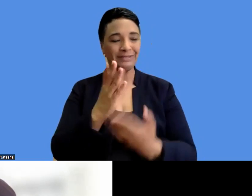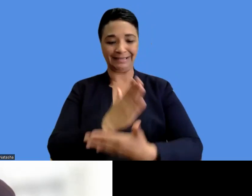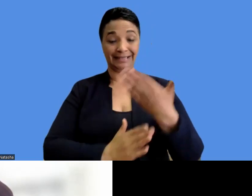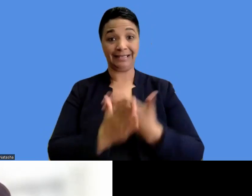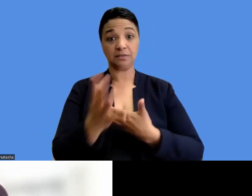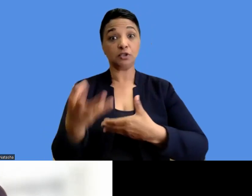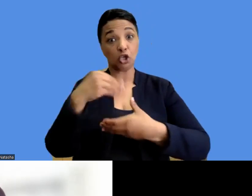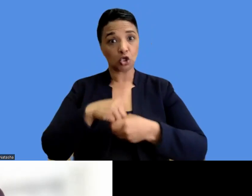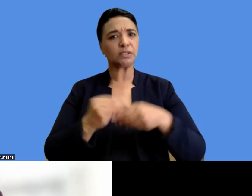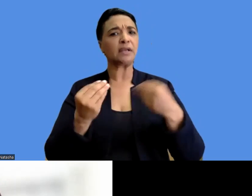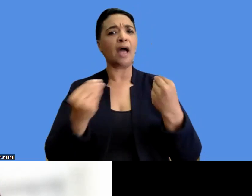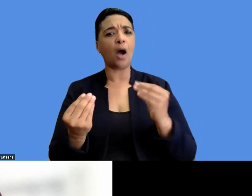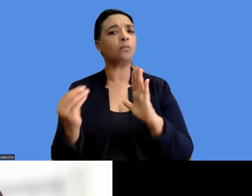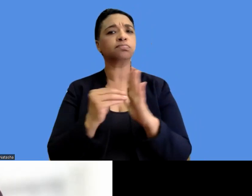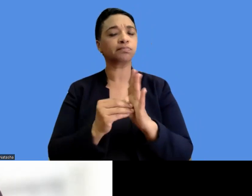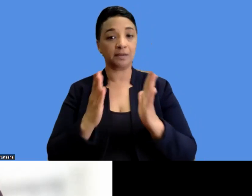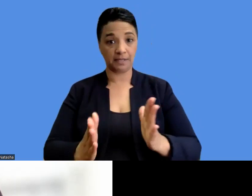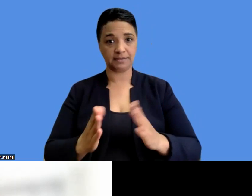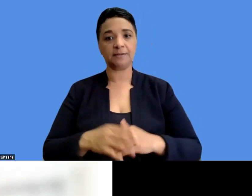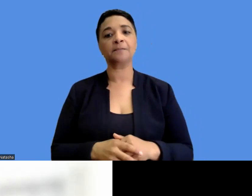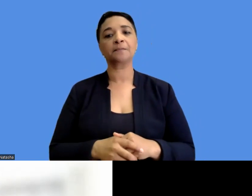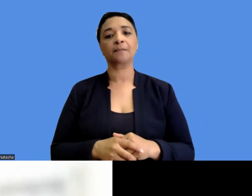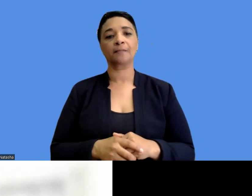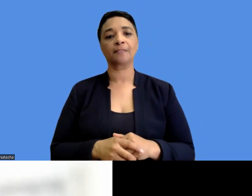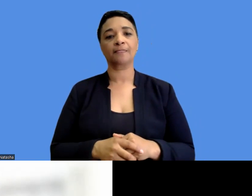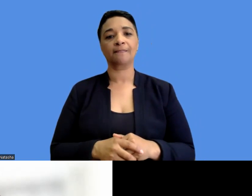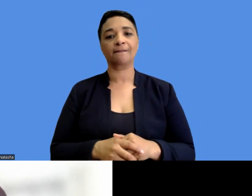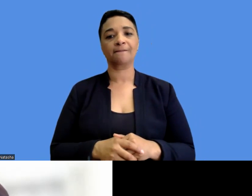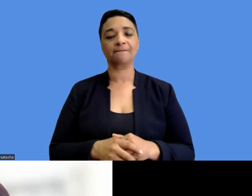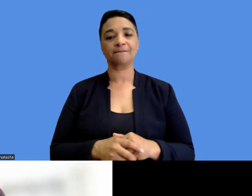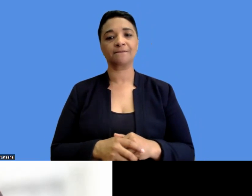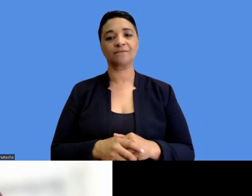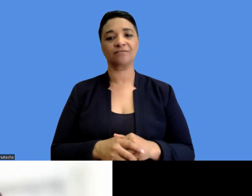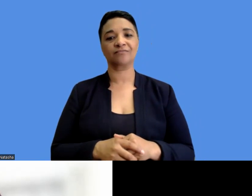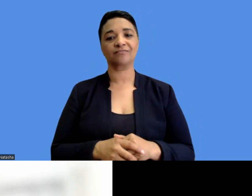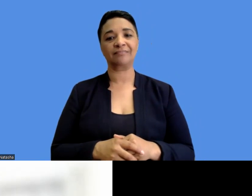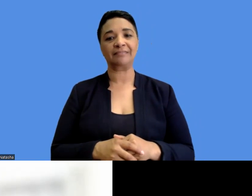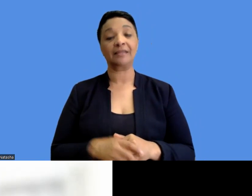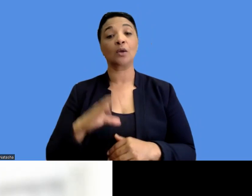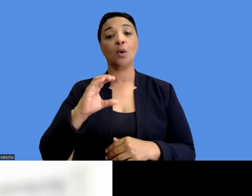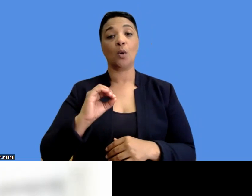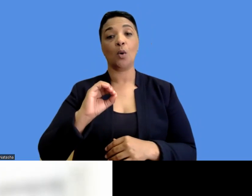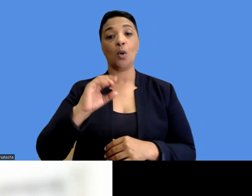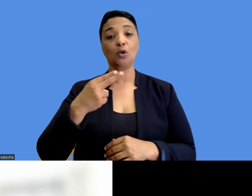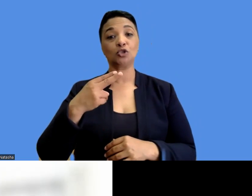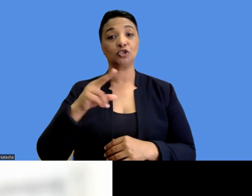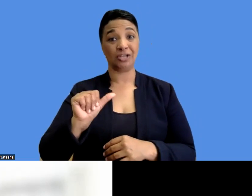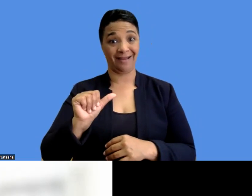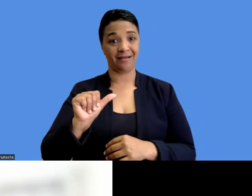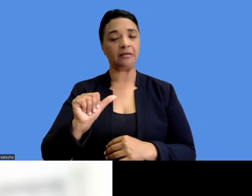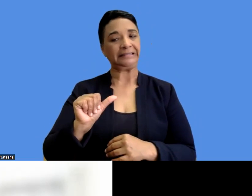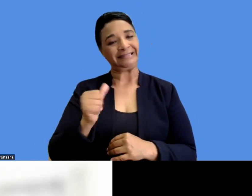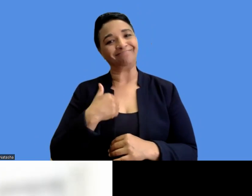humanitarian action. And OCHA, and I'm very sorry for naming one organization here, but since the event is